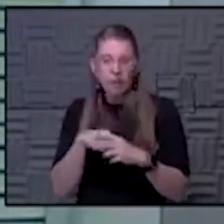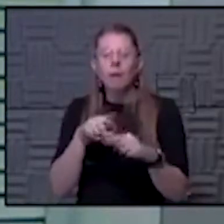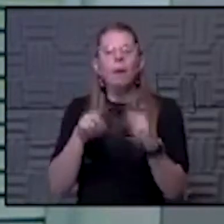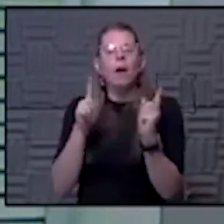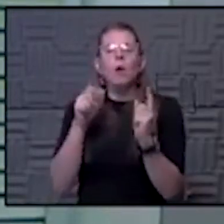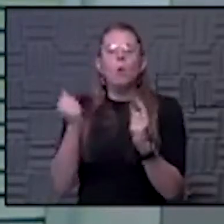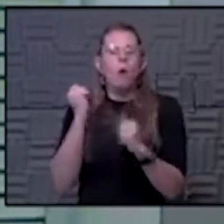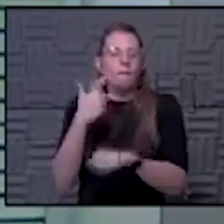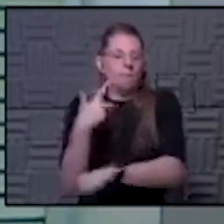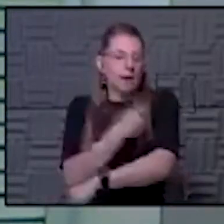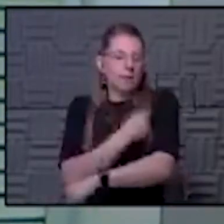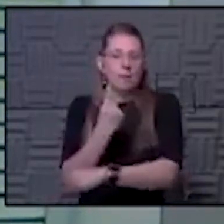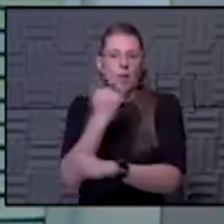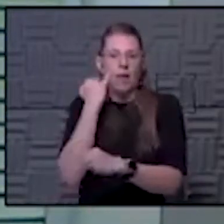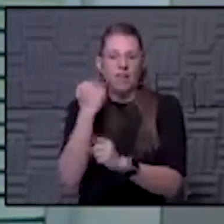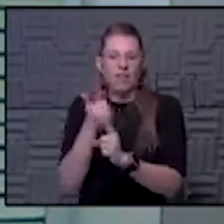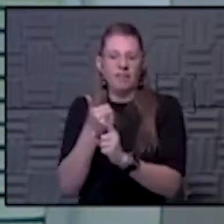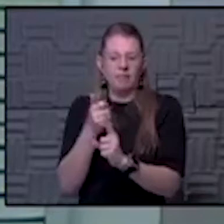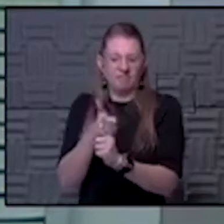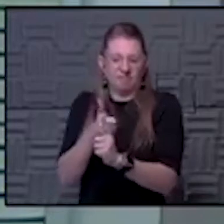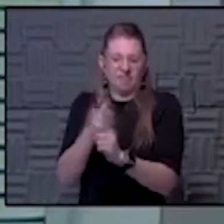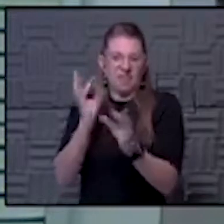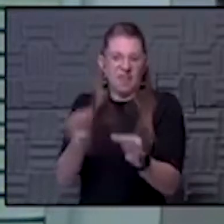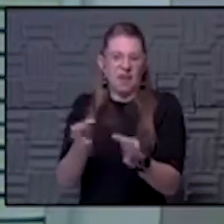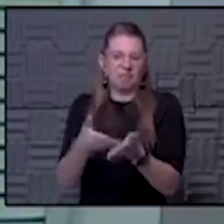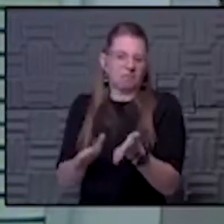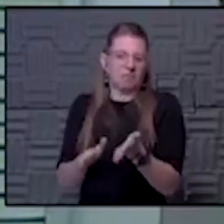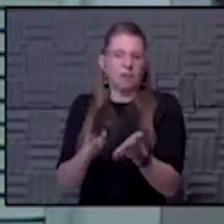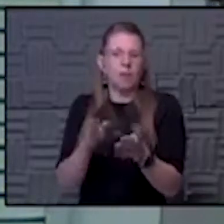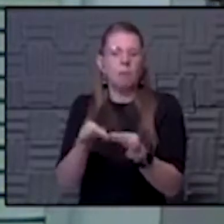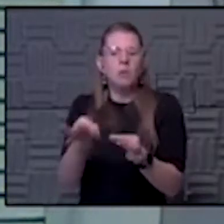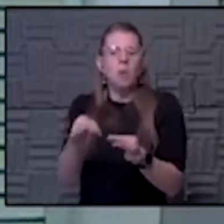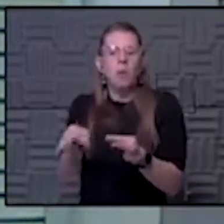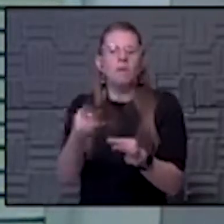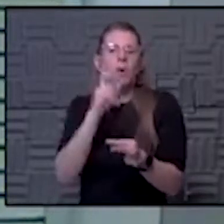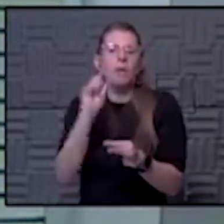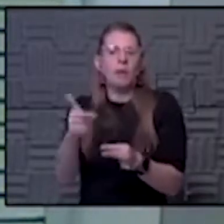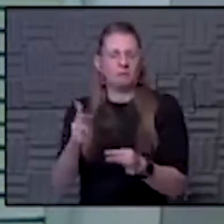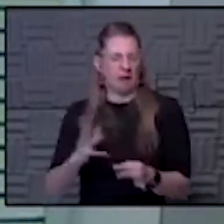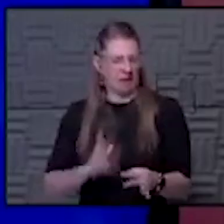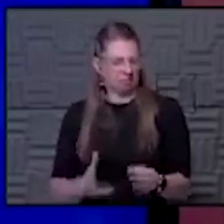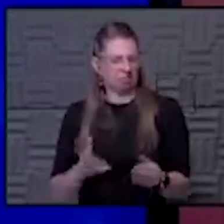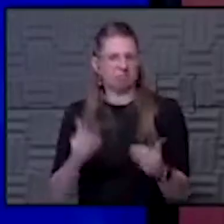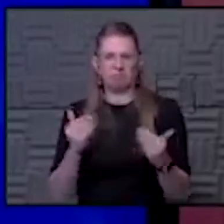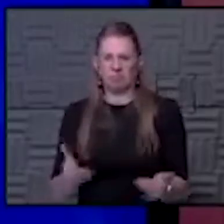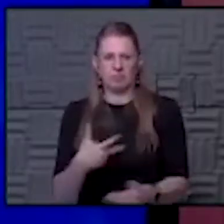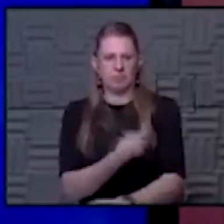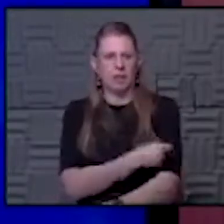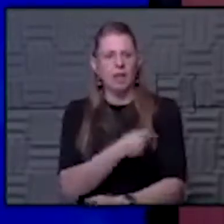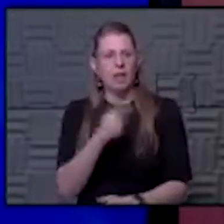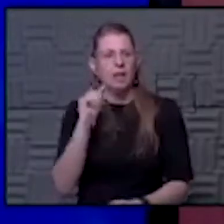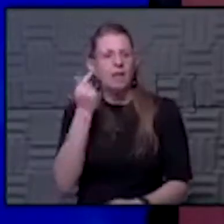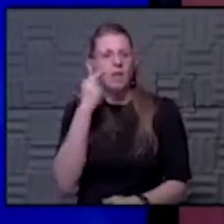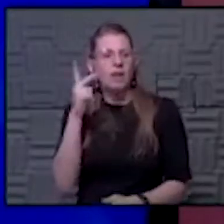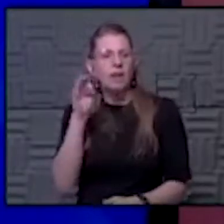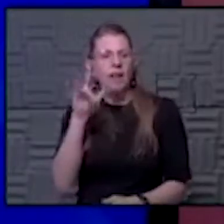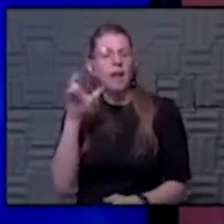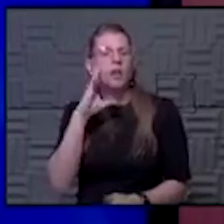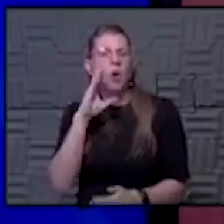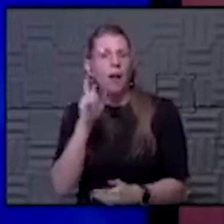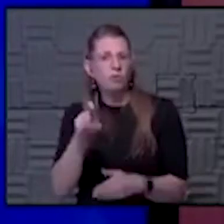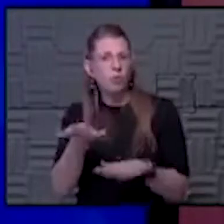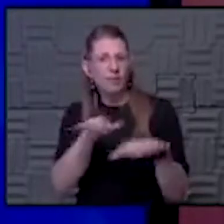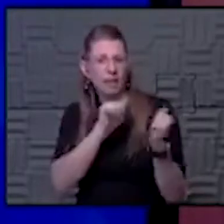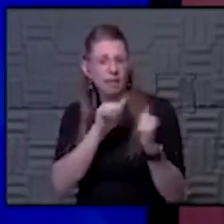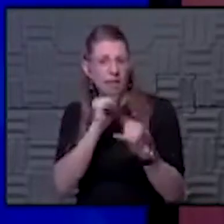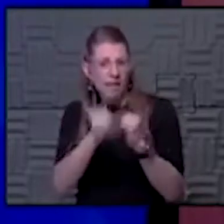people if they choose not to get it early on, but would rather postpone it and get it later. We'll do that. Governor Kelly, I know you have to head out this morning. Is there any